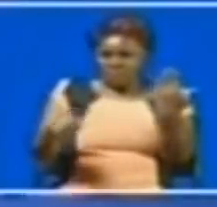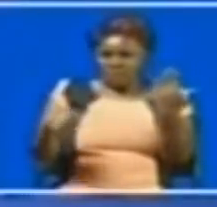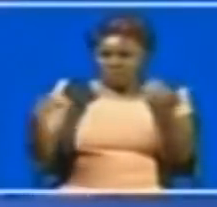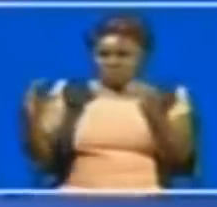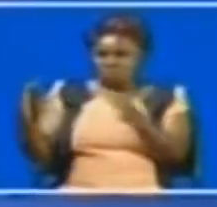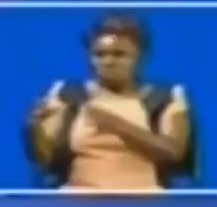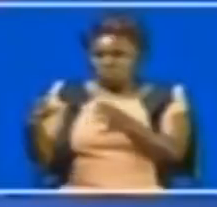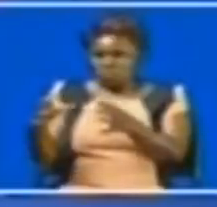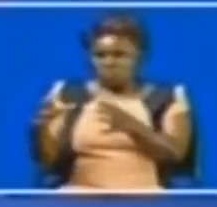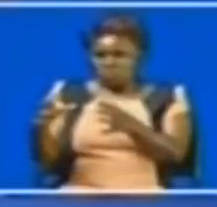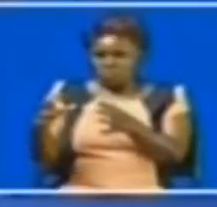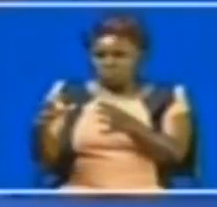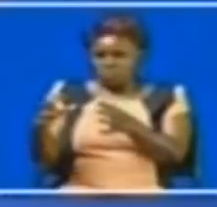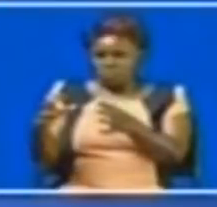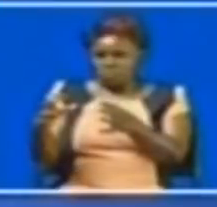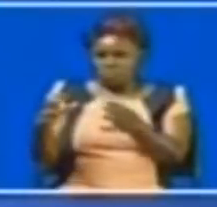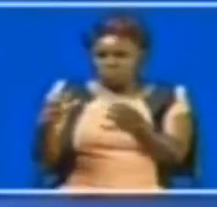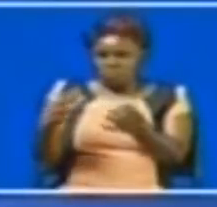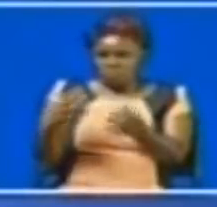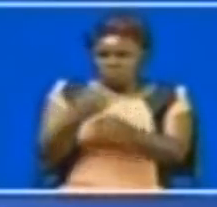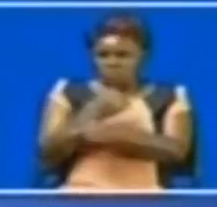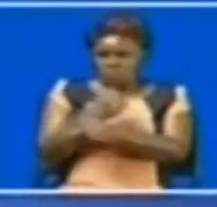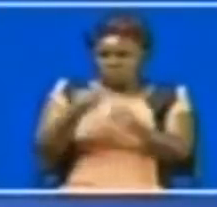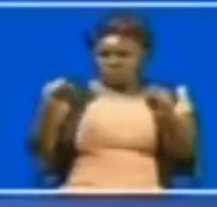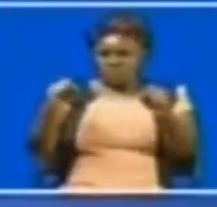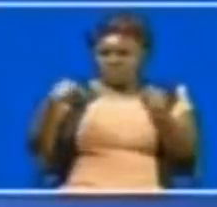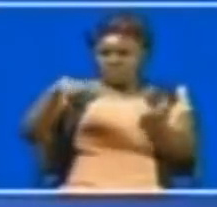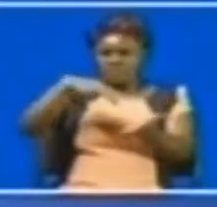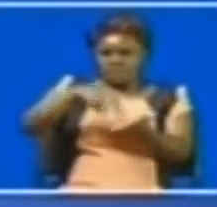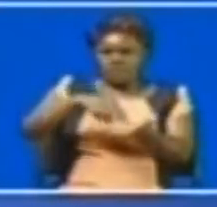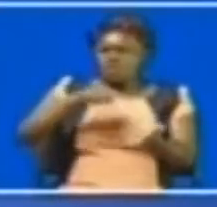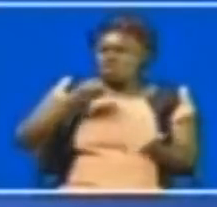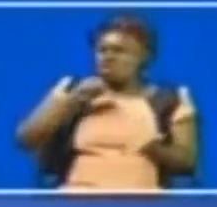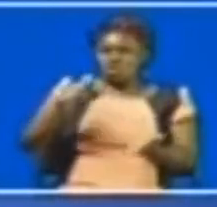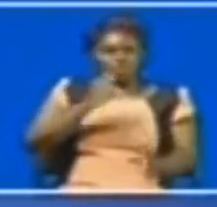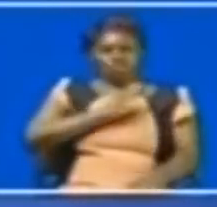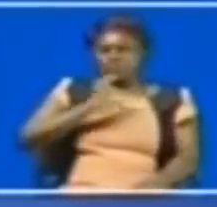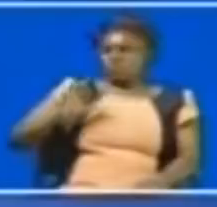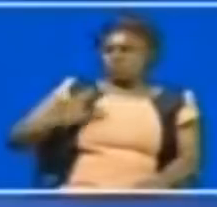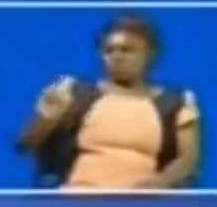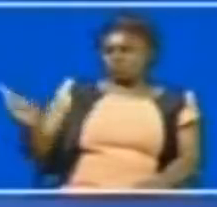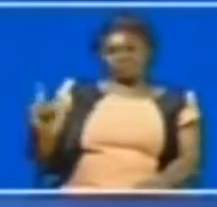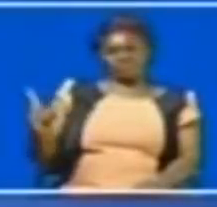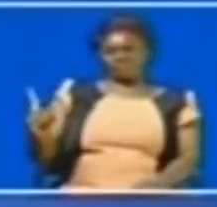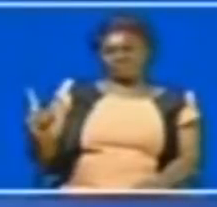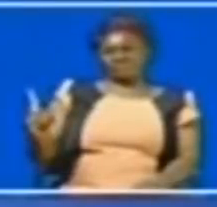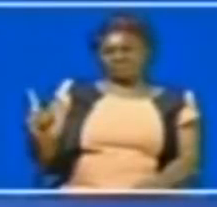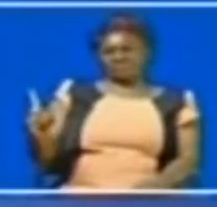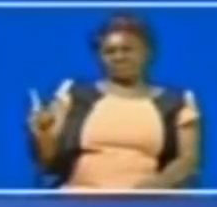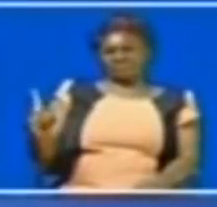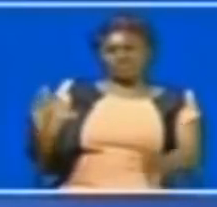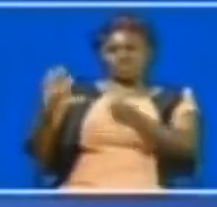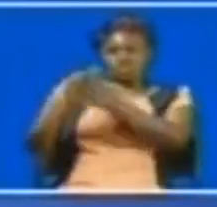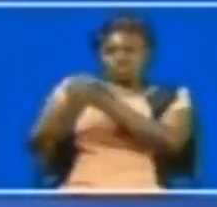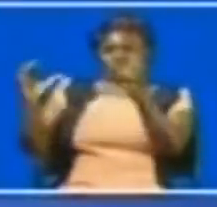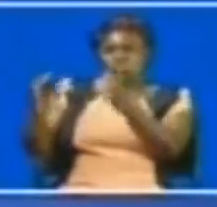the party that the president ran on, that is Jubilee. It was never about the commission, that